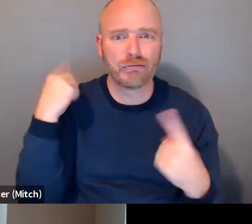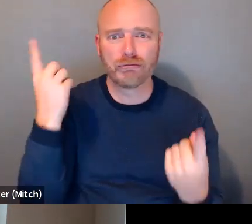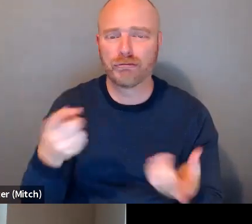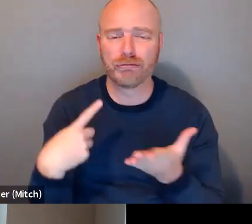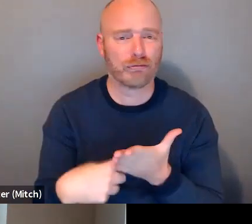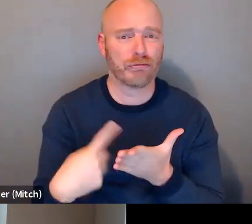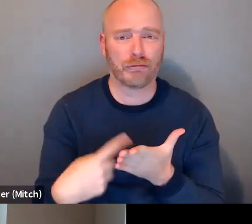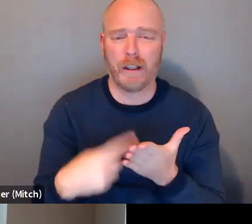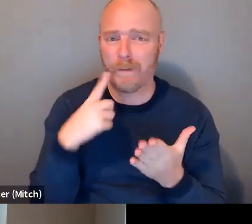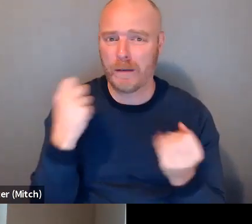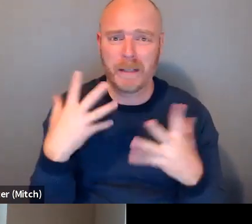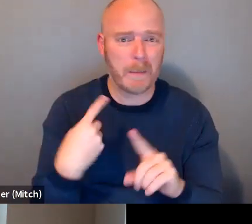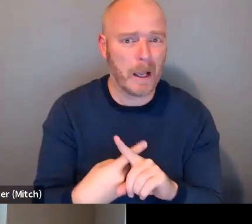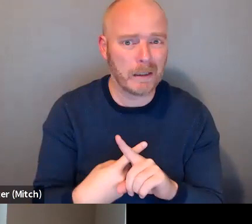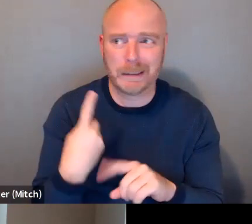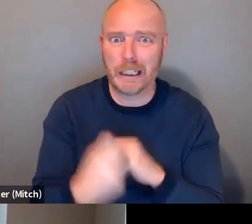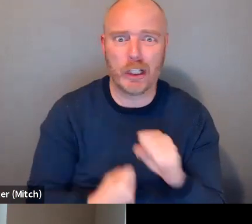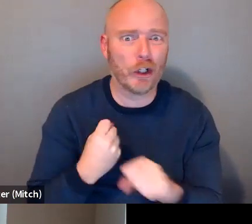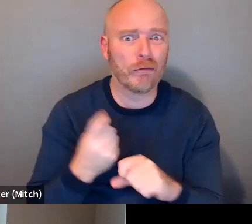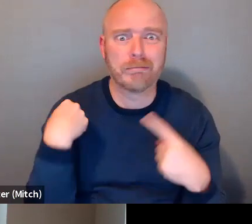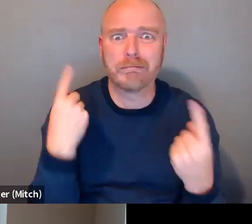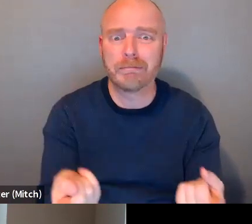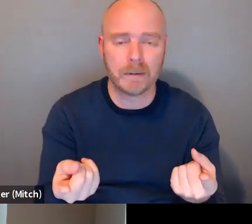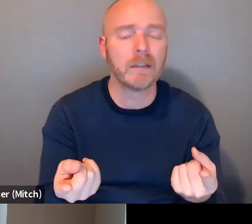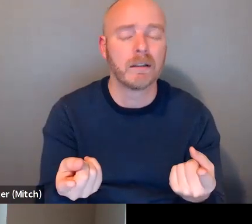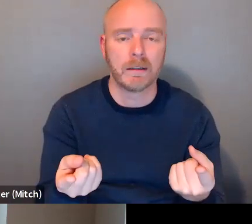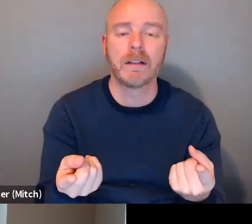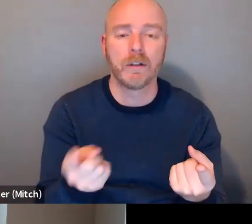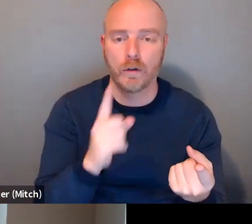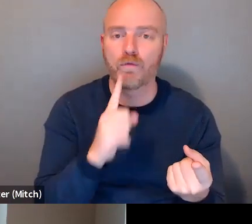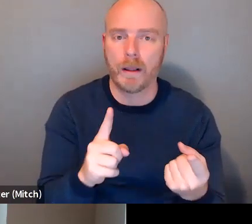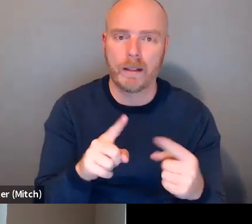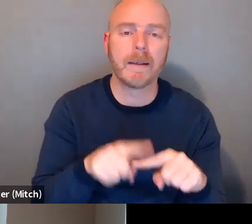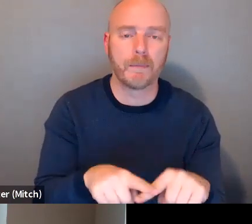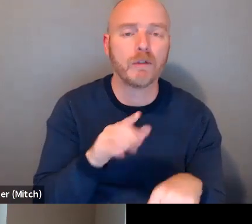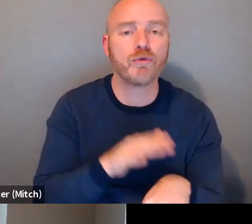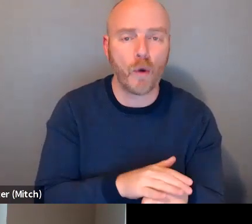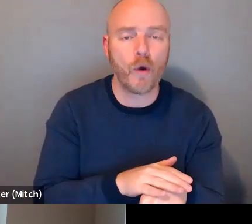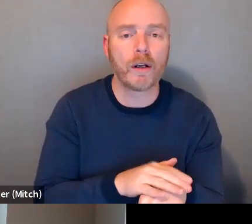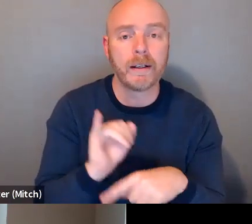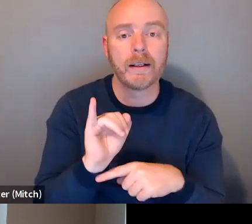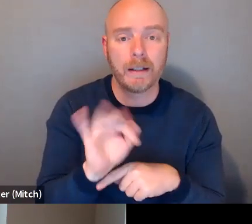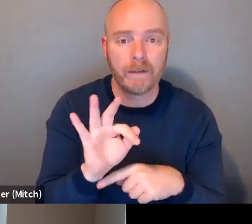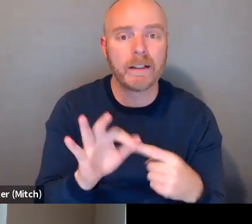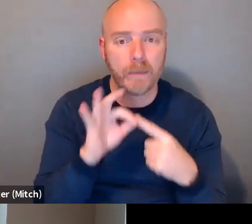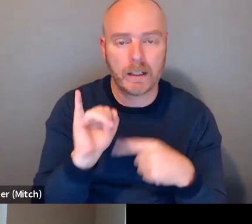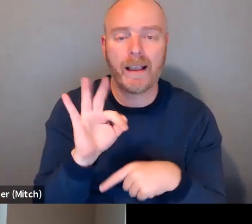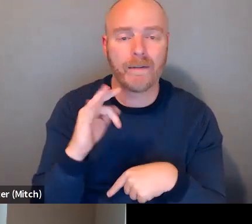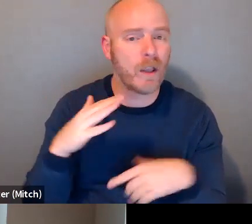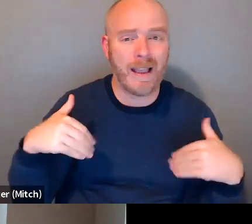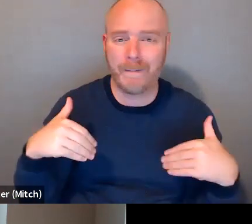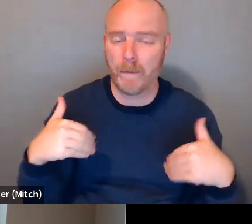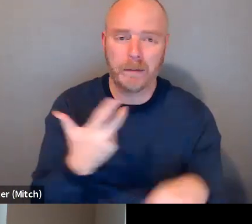about for months, more than a year now, and it really hinges on, especially if you have not